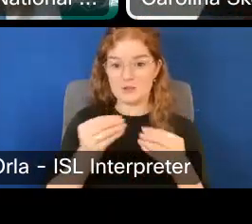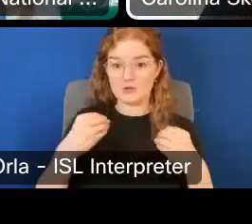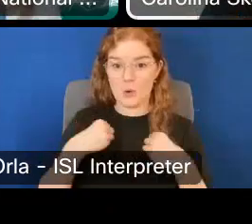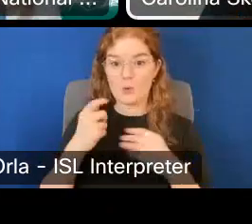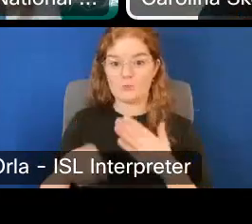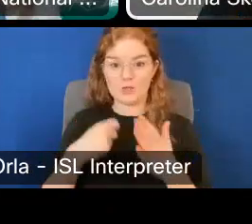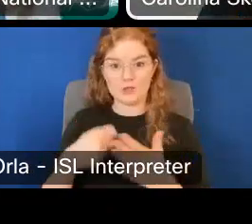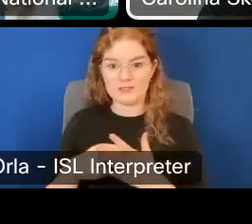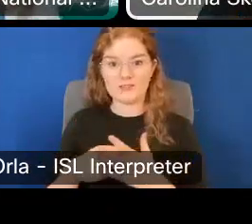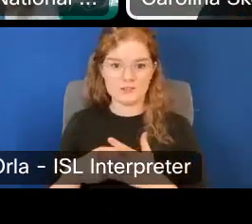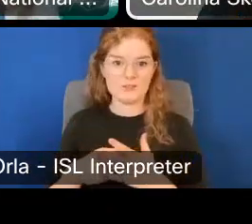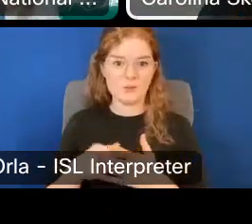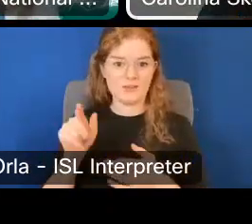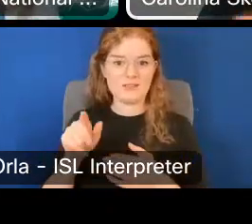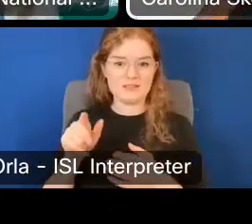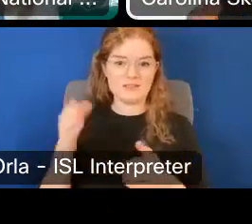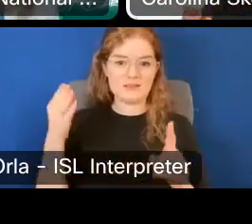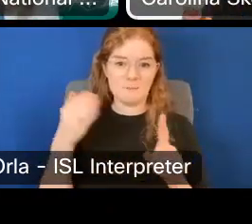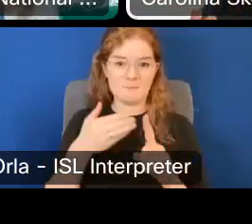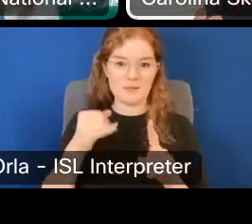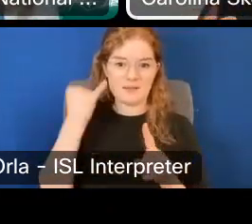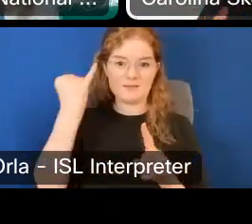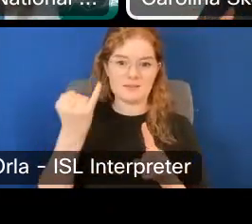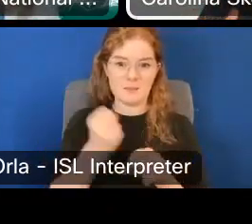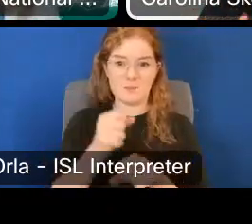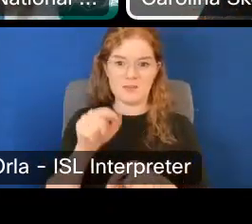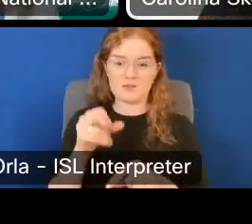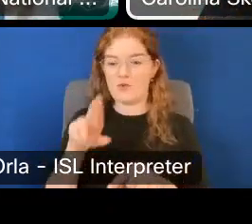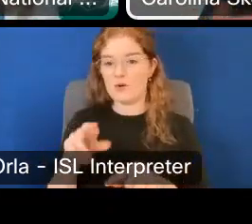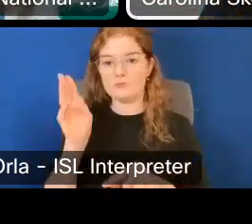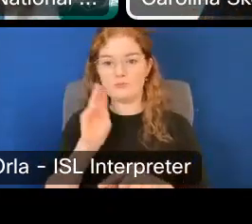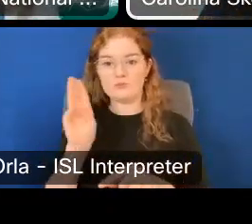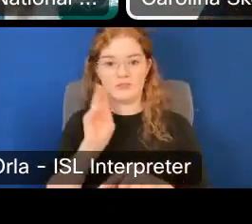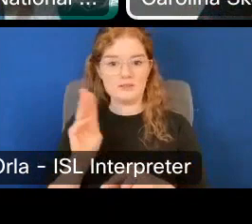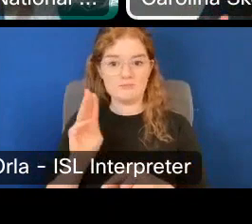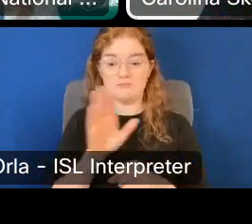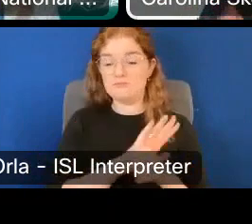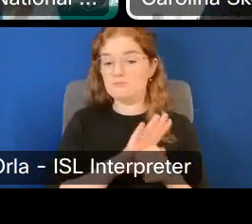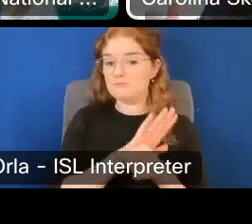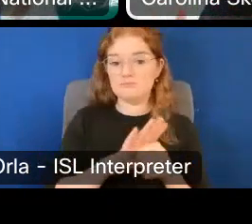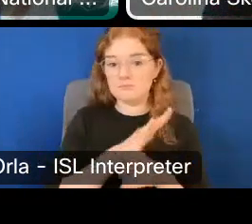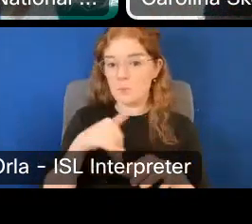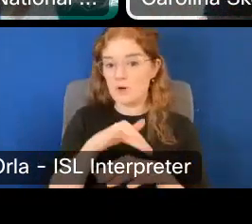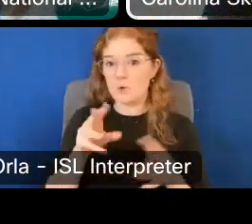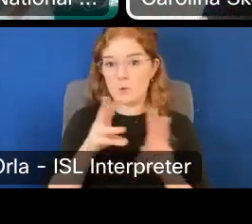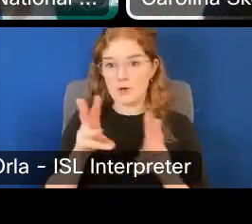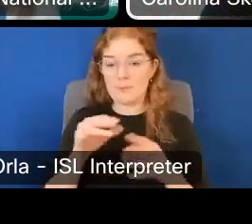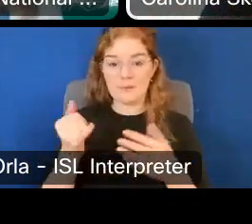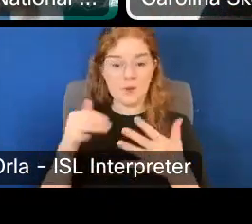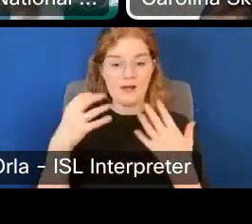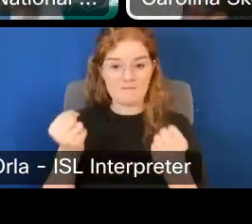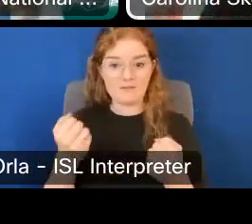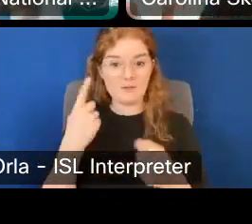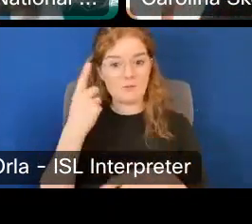projects. So I think that this is kind of the main idea of that. Or like if, let's say, locally where you work, you do have, let's say,